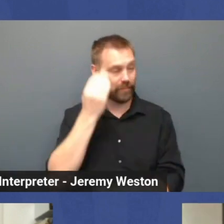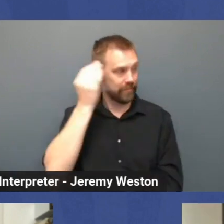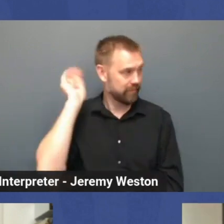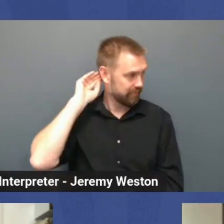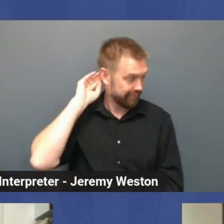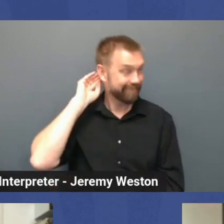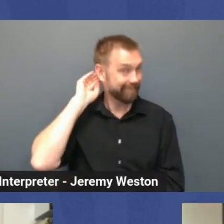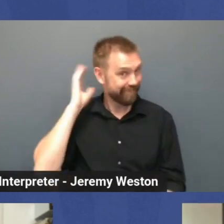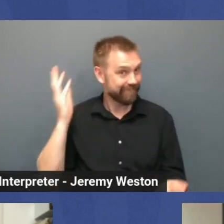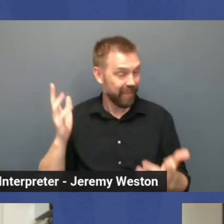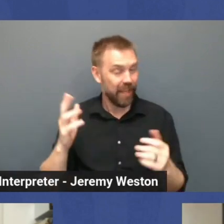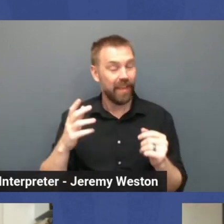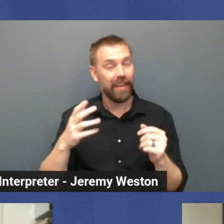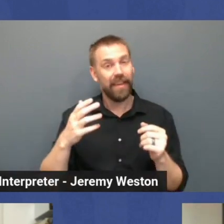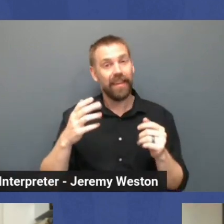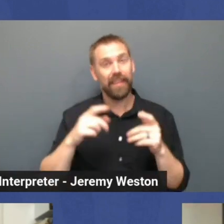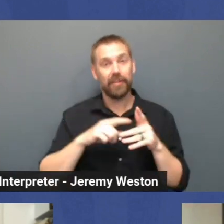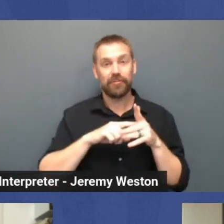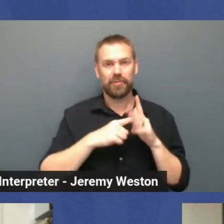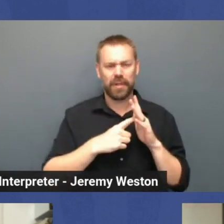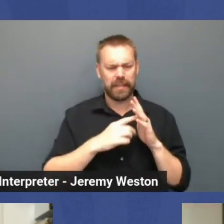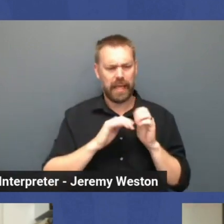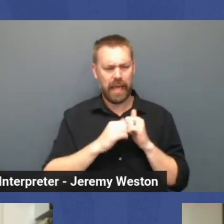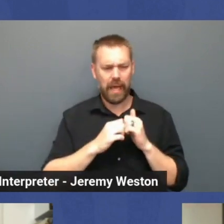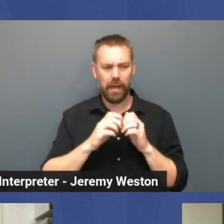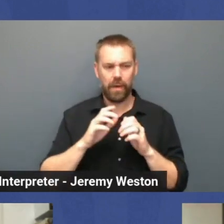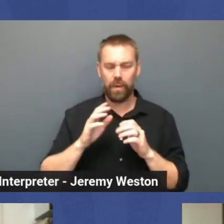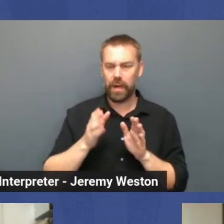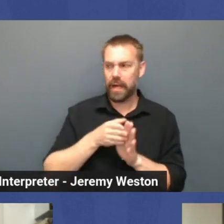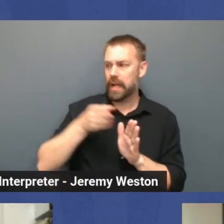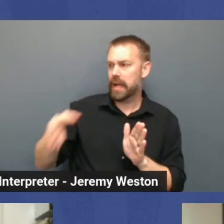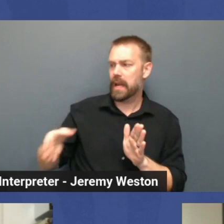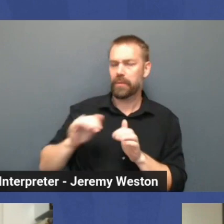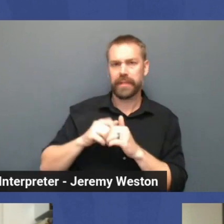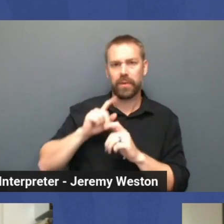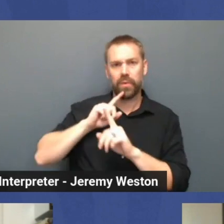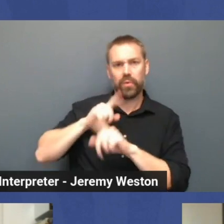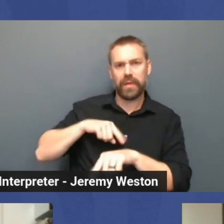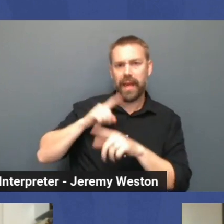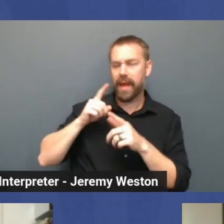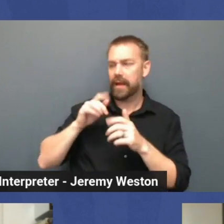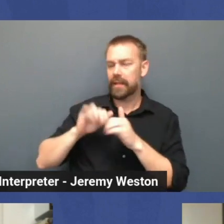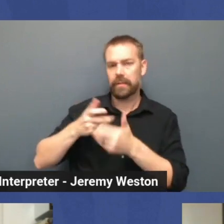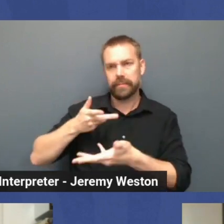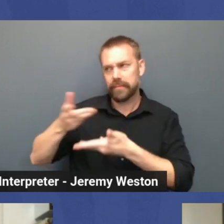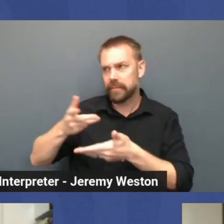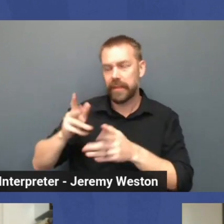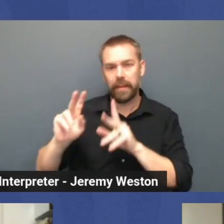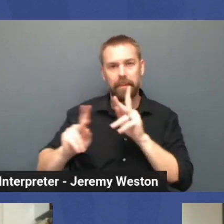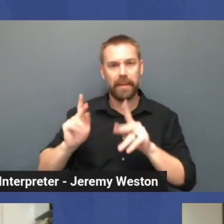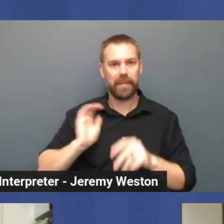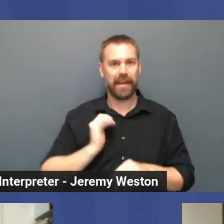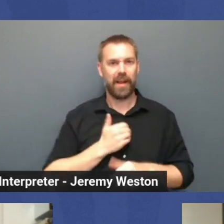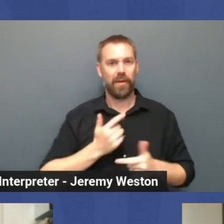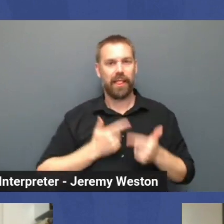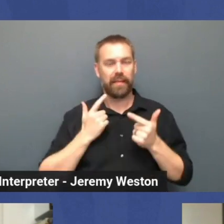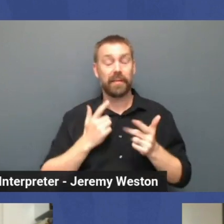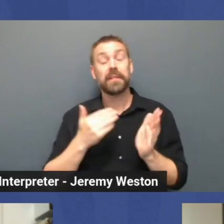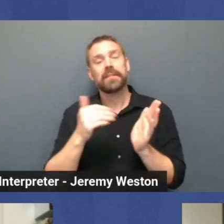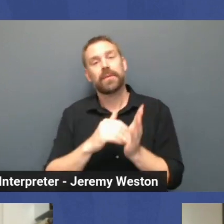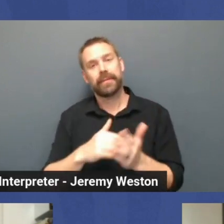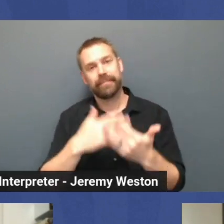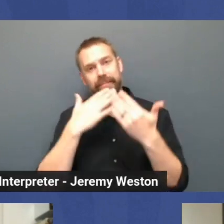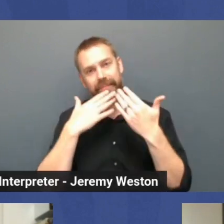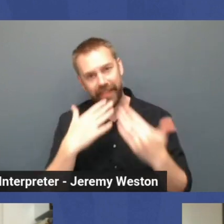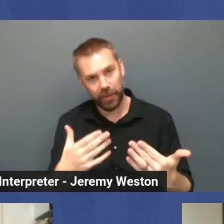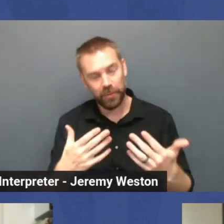like how we react to our neighbors, how we treat our neighbors and the people in our lives. So thank you again. I can't thank